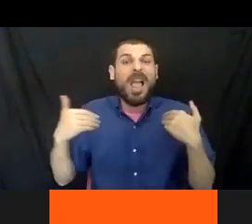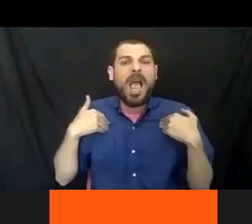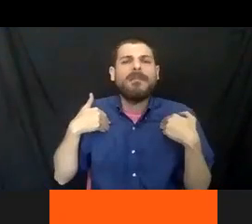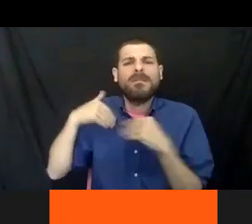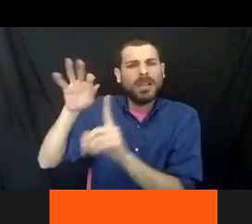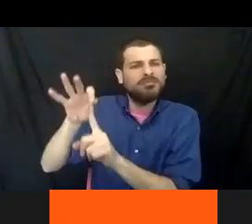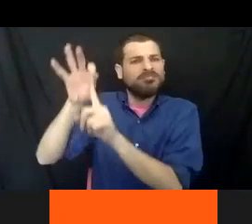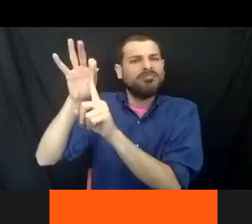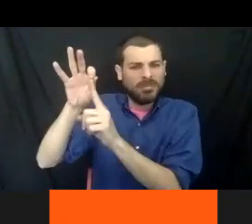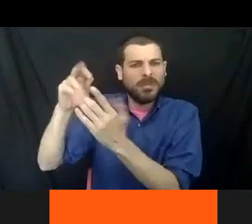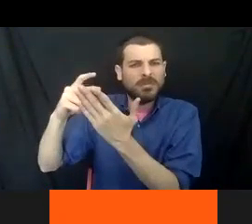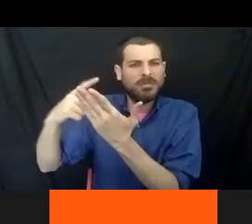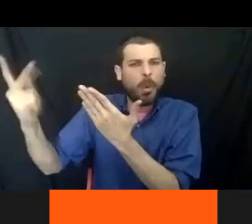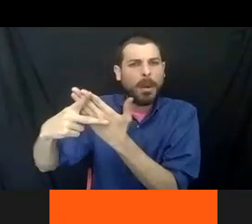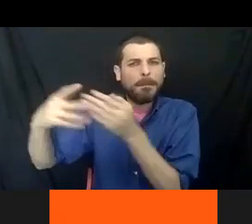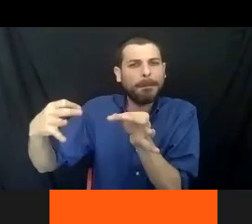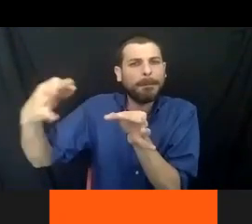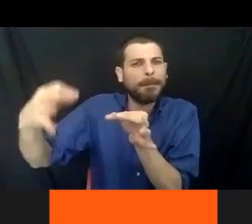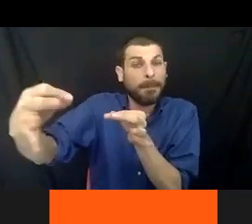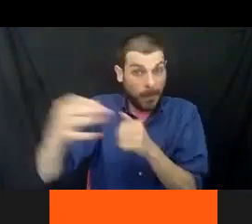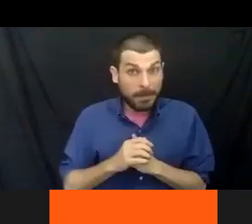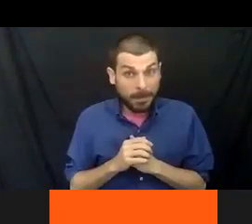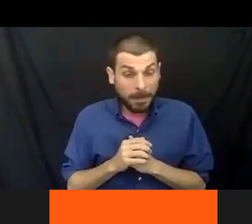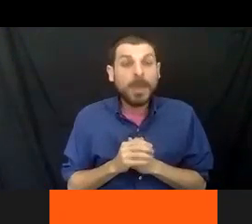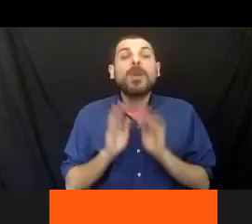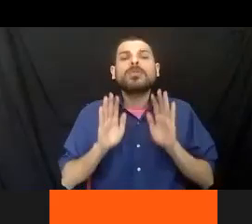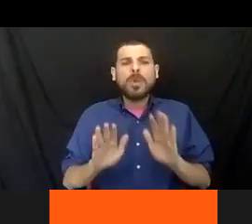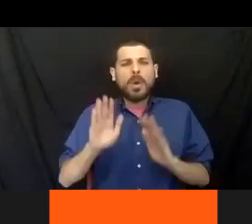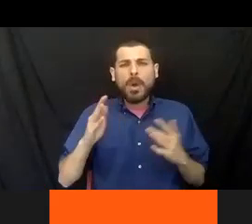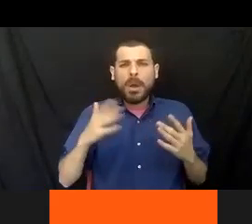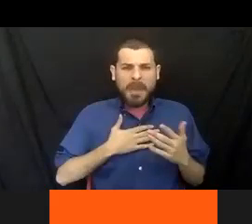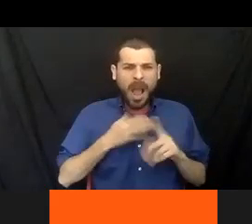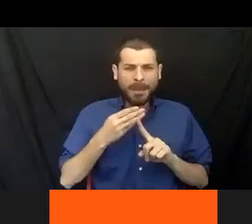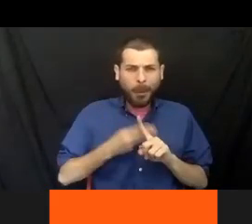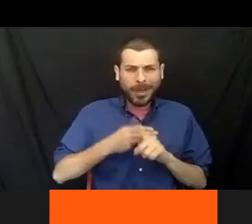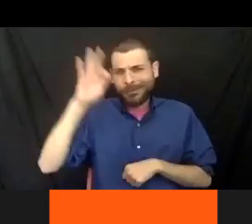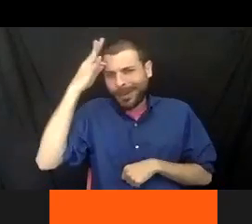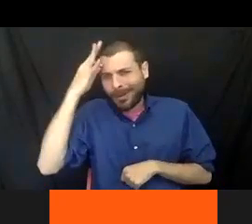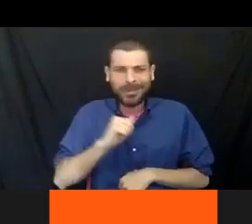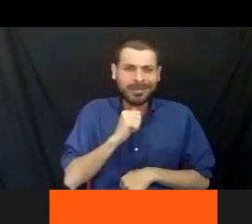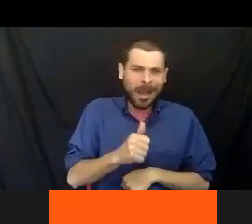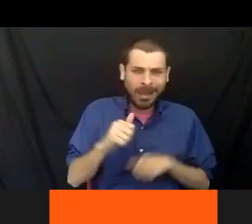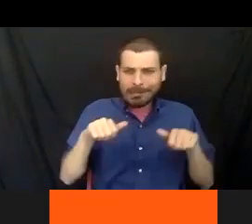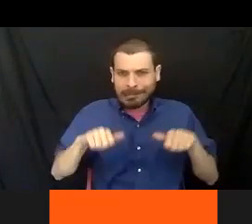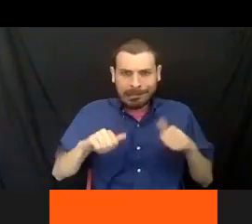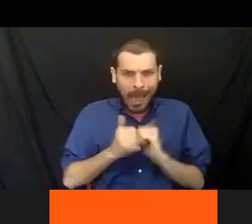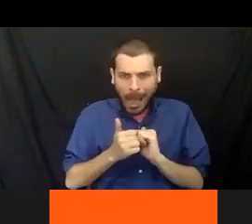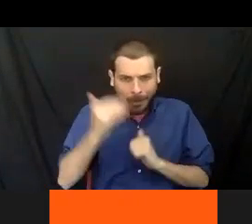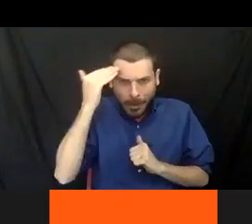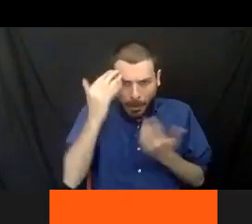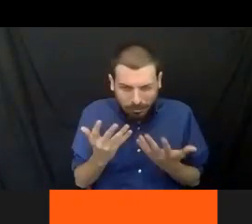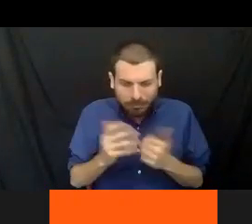available. Okay, so how do you determine if you have a federally backed mortgage loan? Most